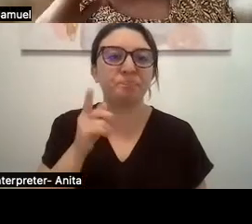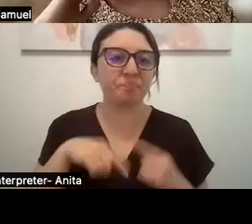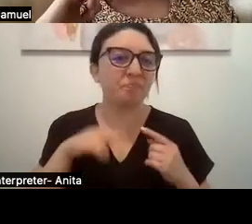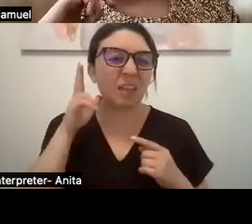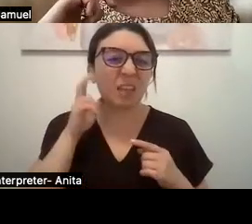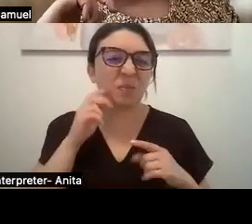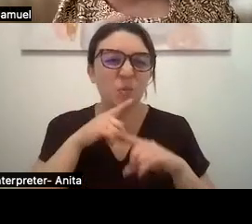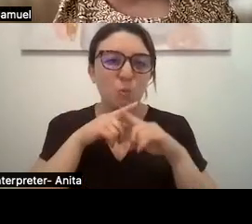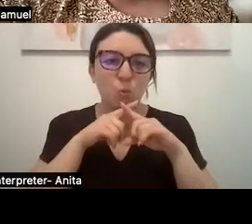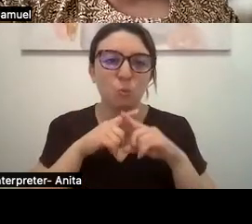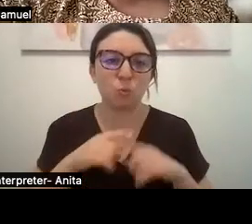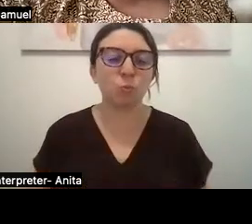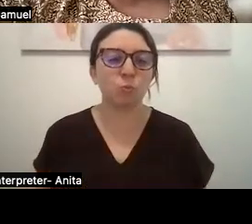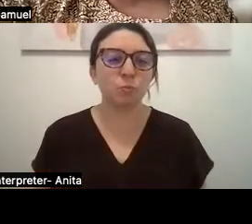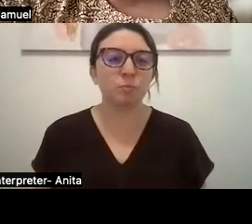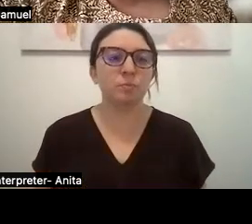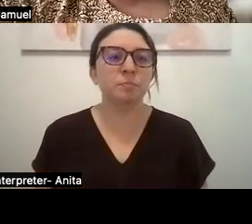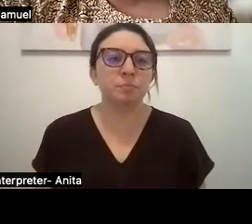Oh, you're muted.